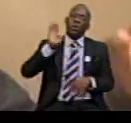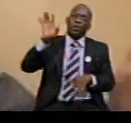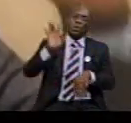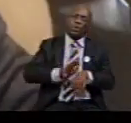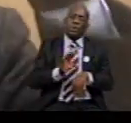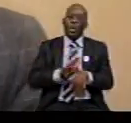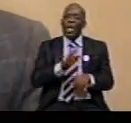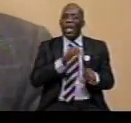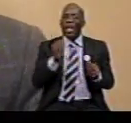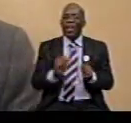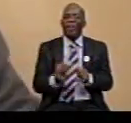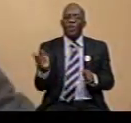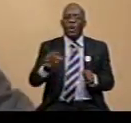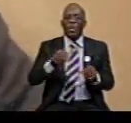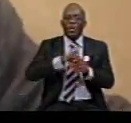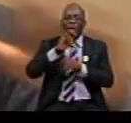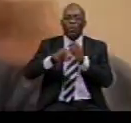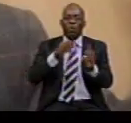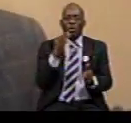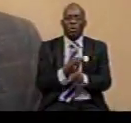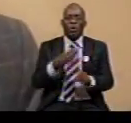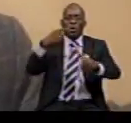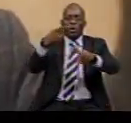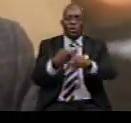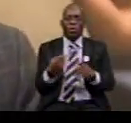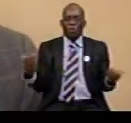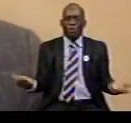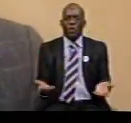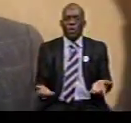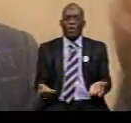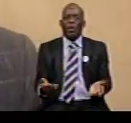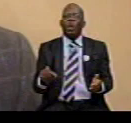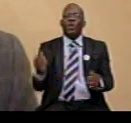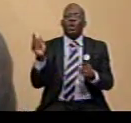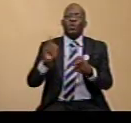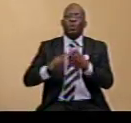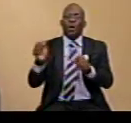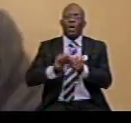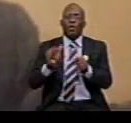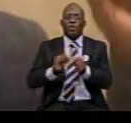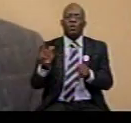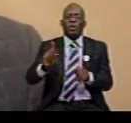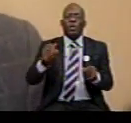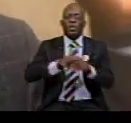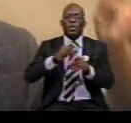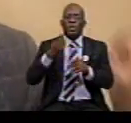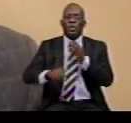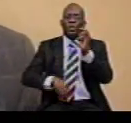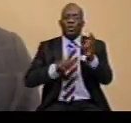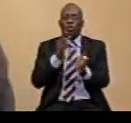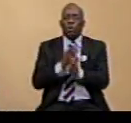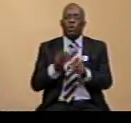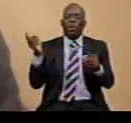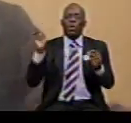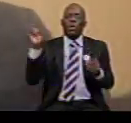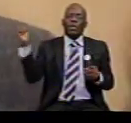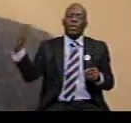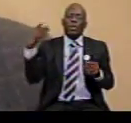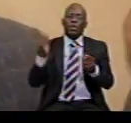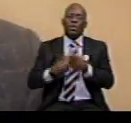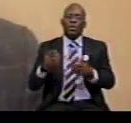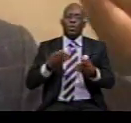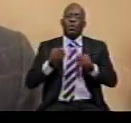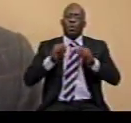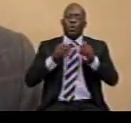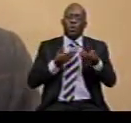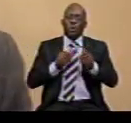globe, from the Alpha location, across the globe, grace to remain in the Lord, grace to serve the Lord, grace